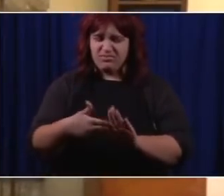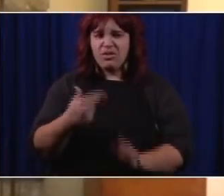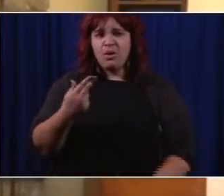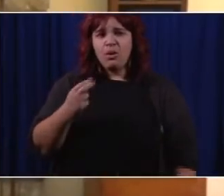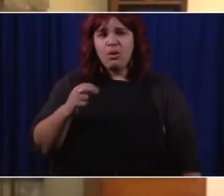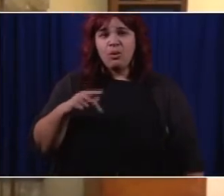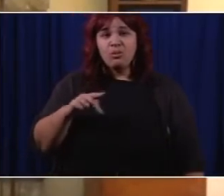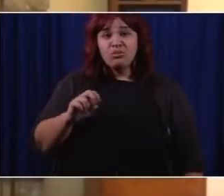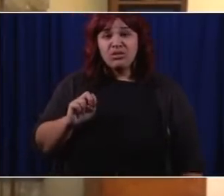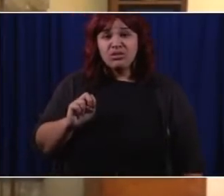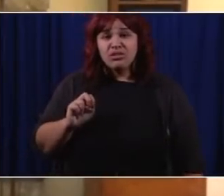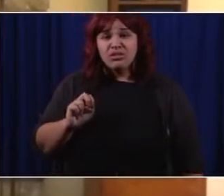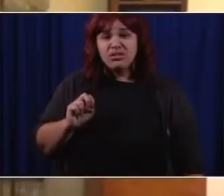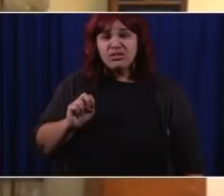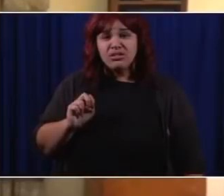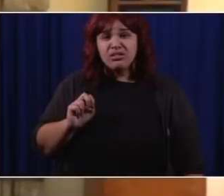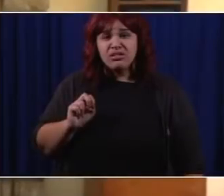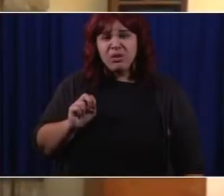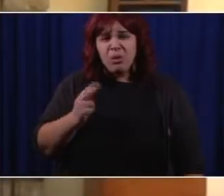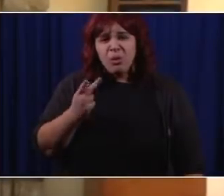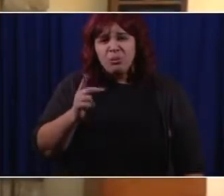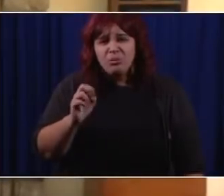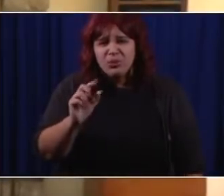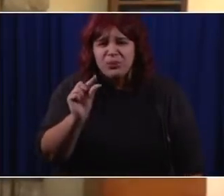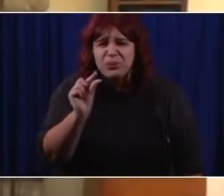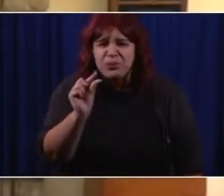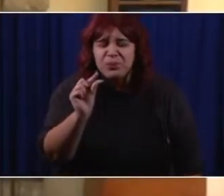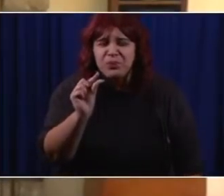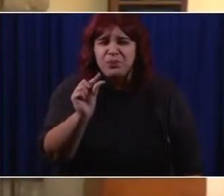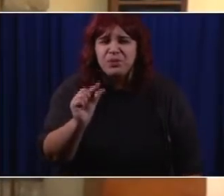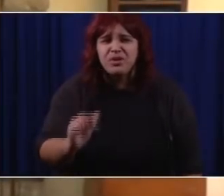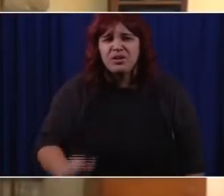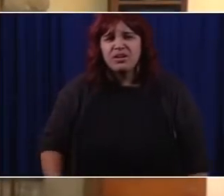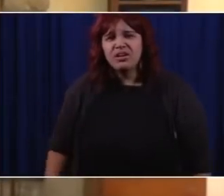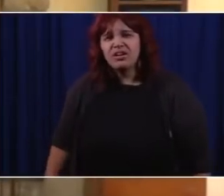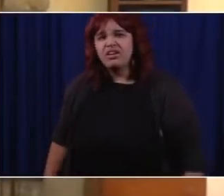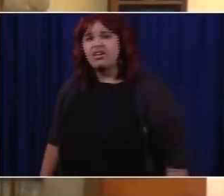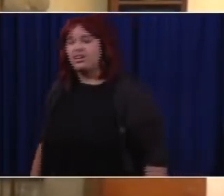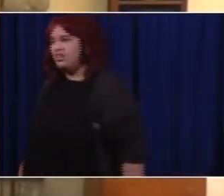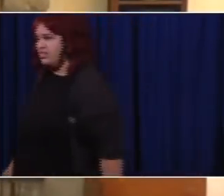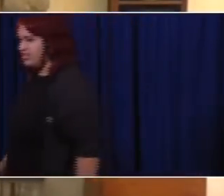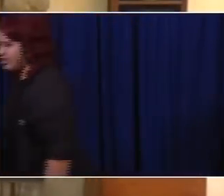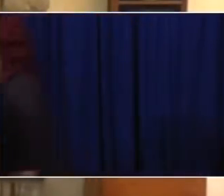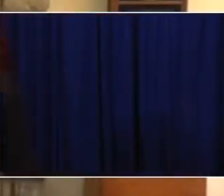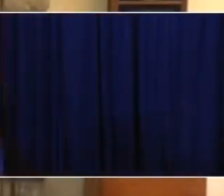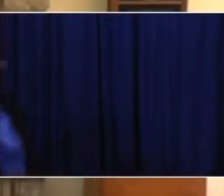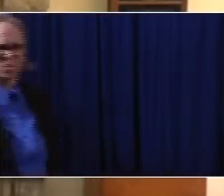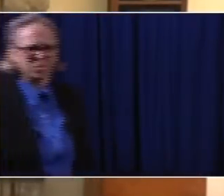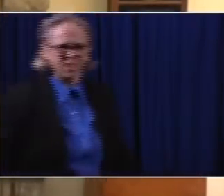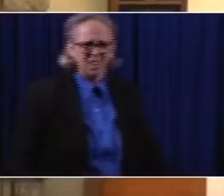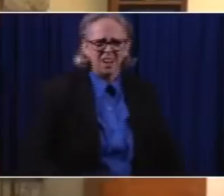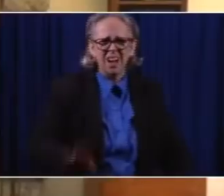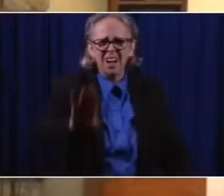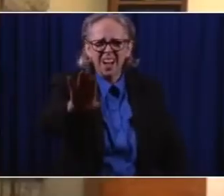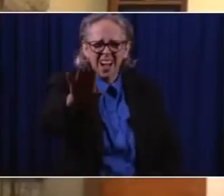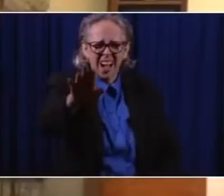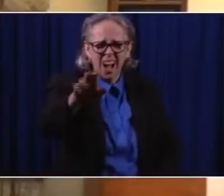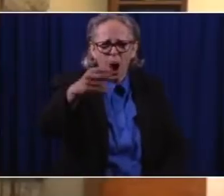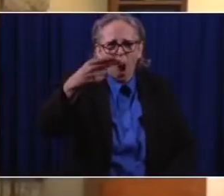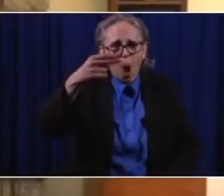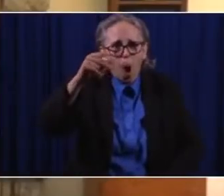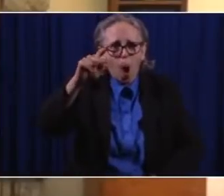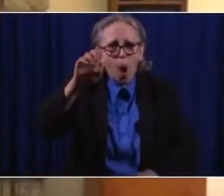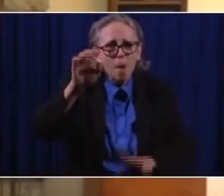Dan, there's hope out there. There's a vaccine, apparently, that has been developed that was